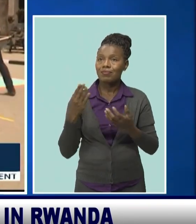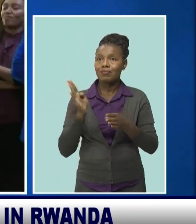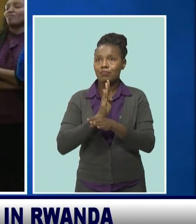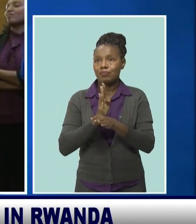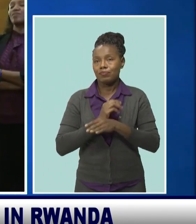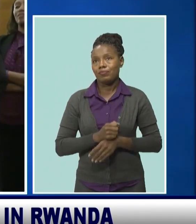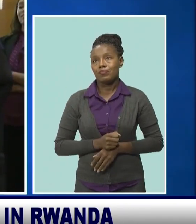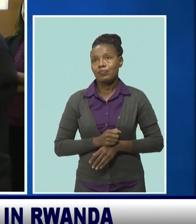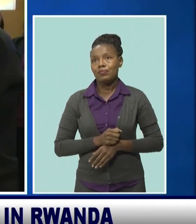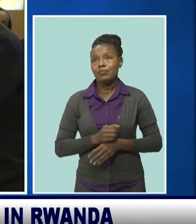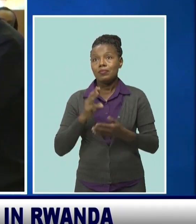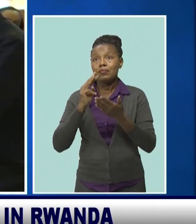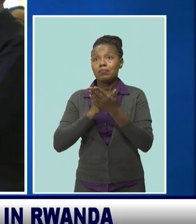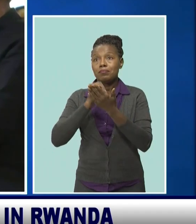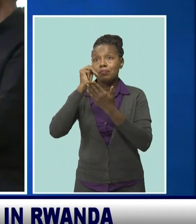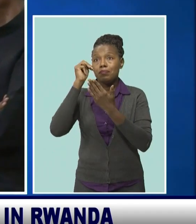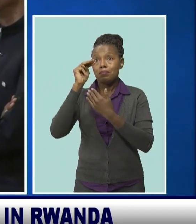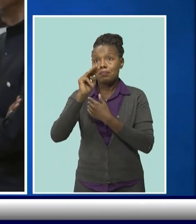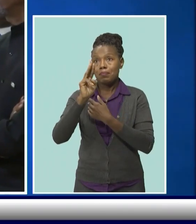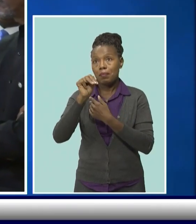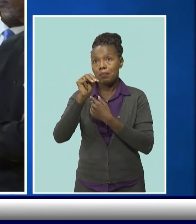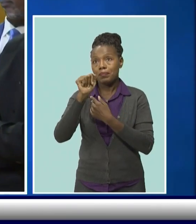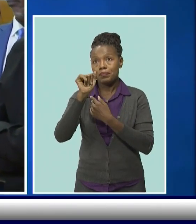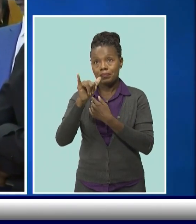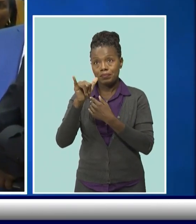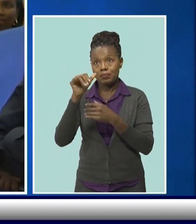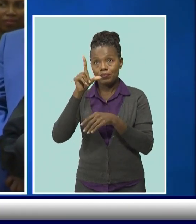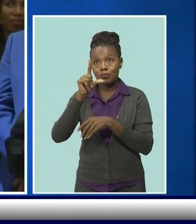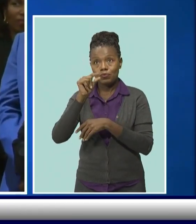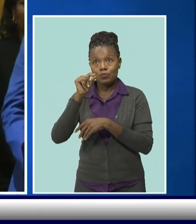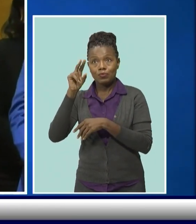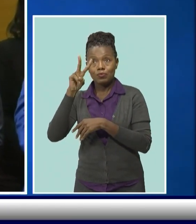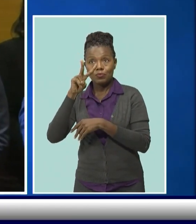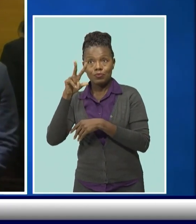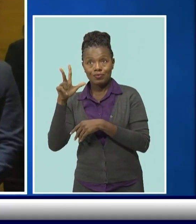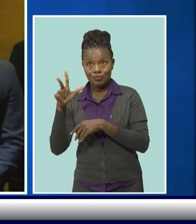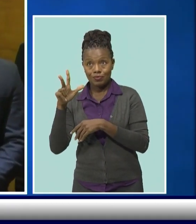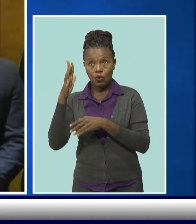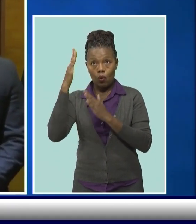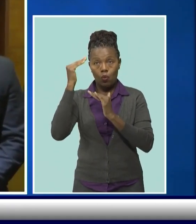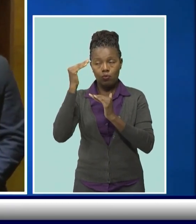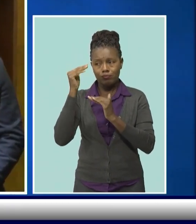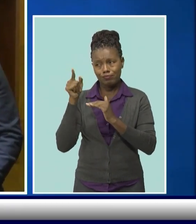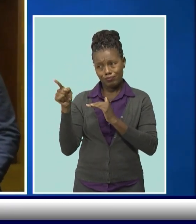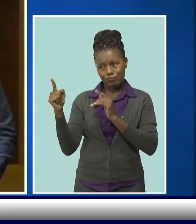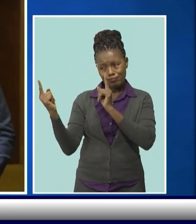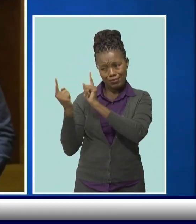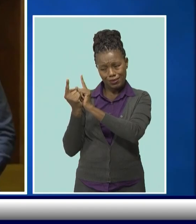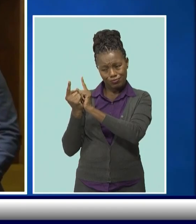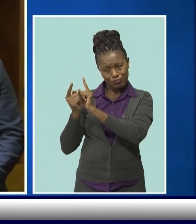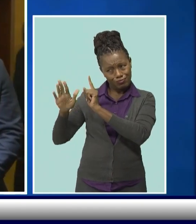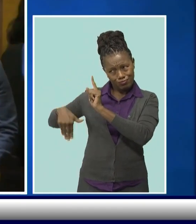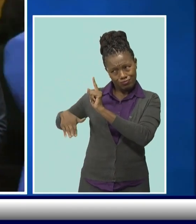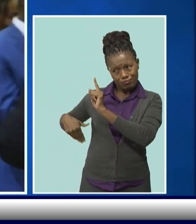In May of next year, and I hope, I haven't met you yet,